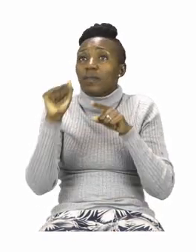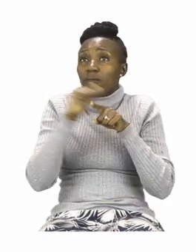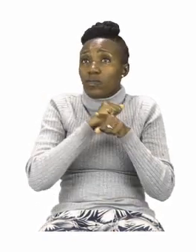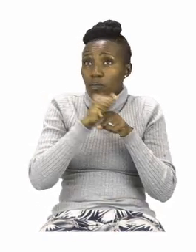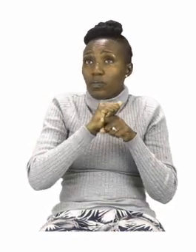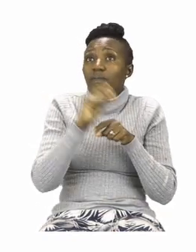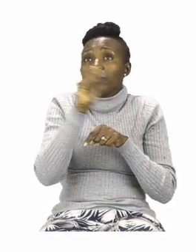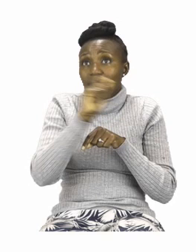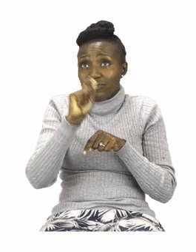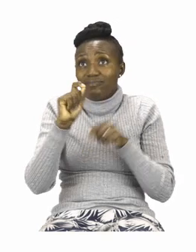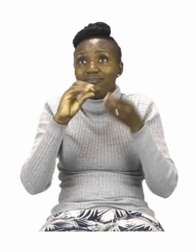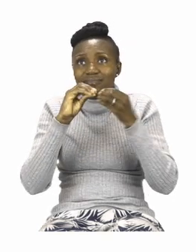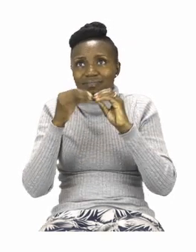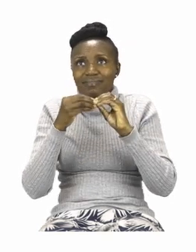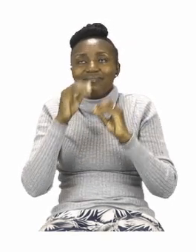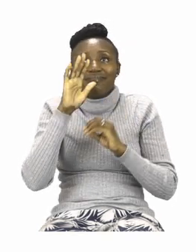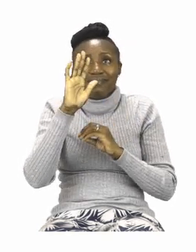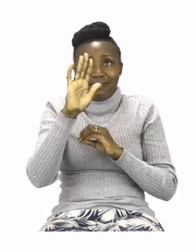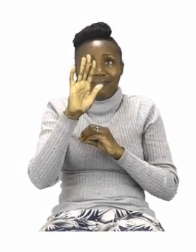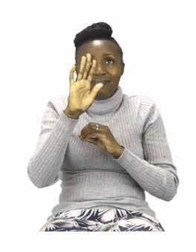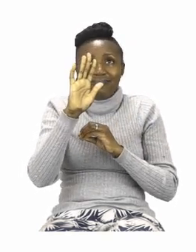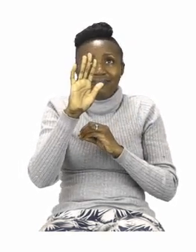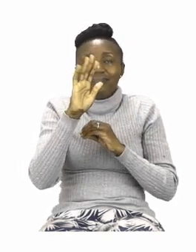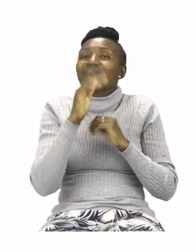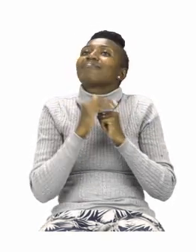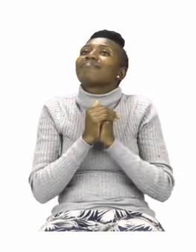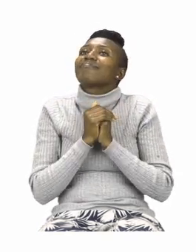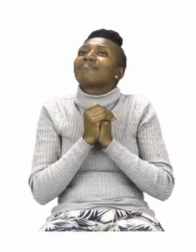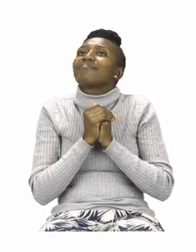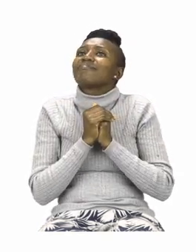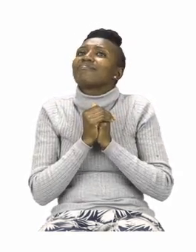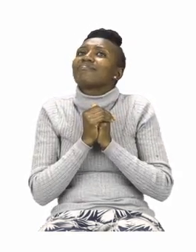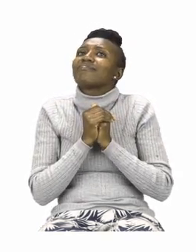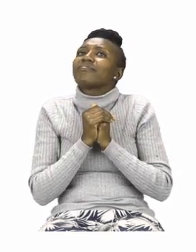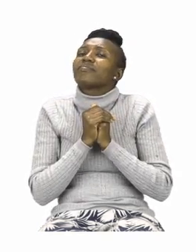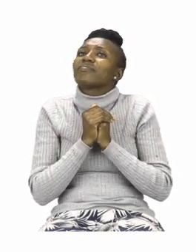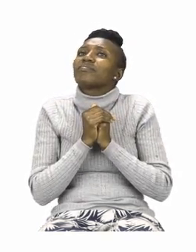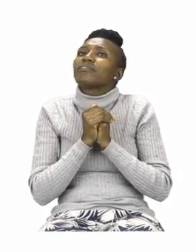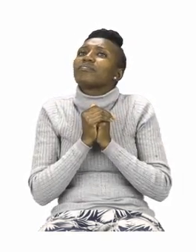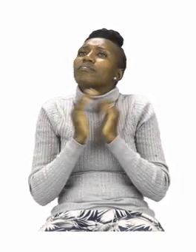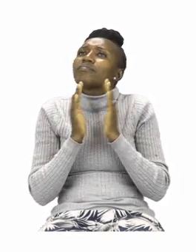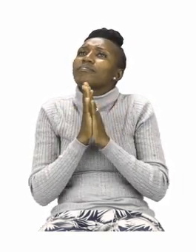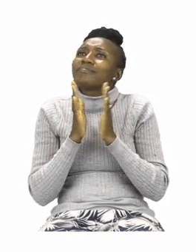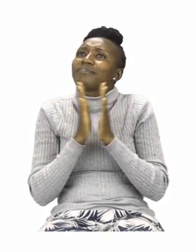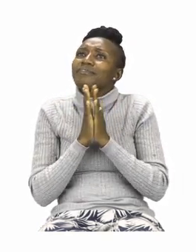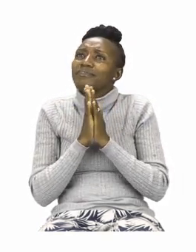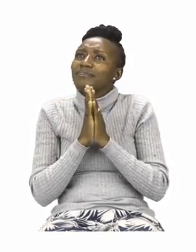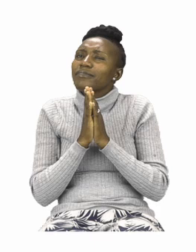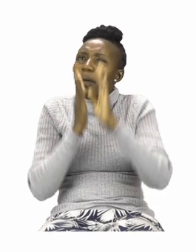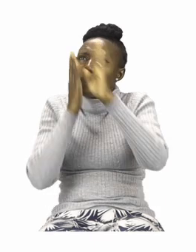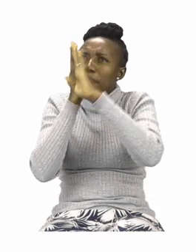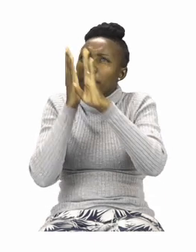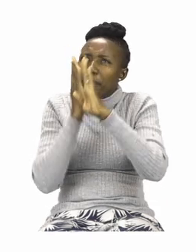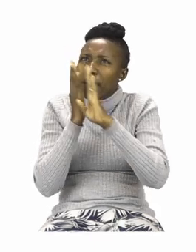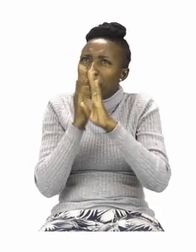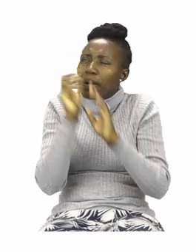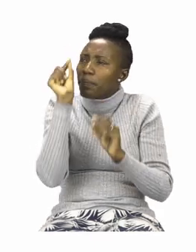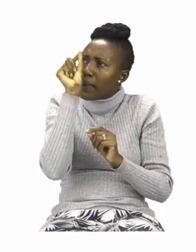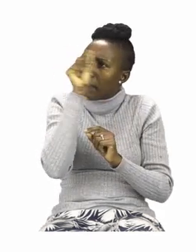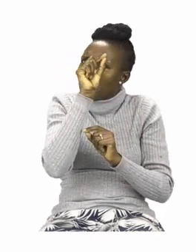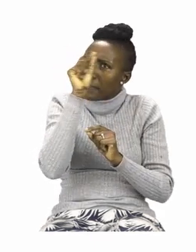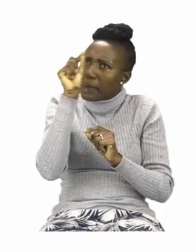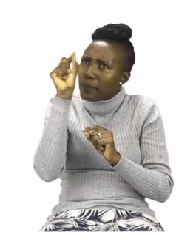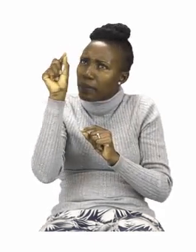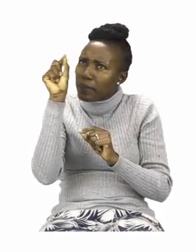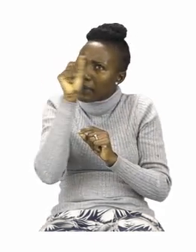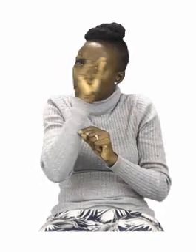number 5. Now, it's our job to make sure that we catch all the trace dots in order for us to